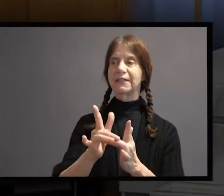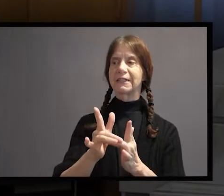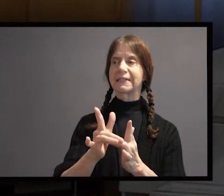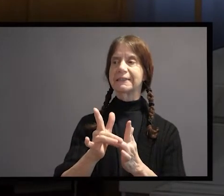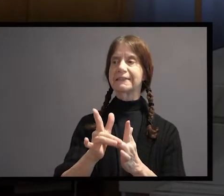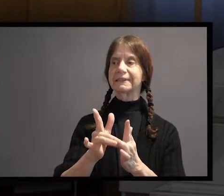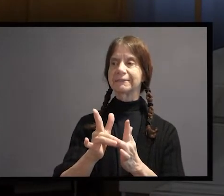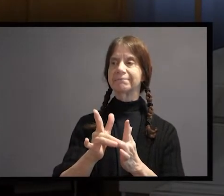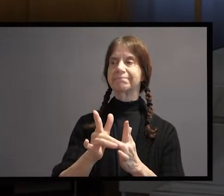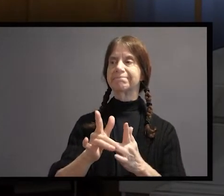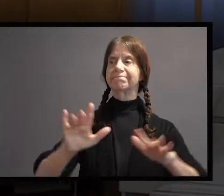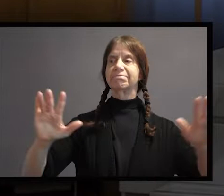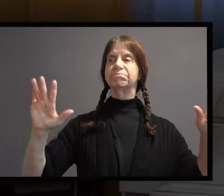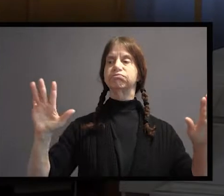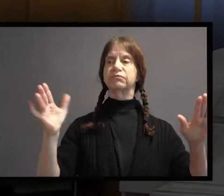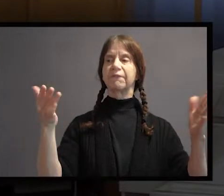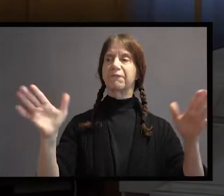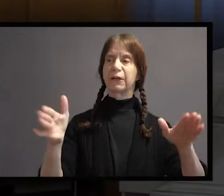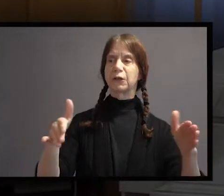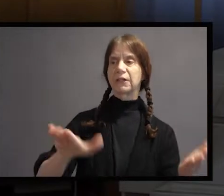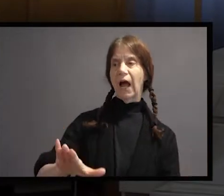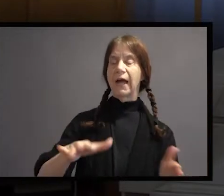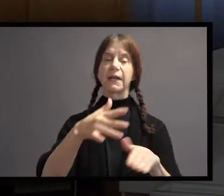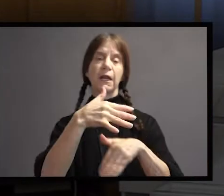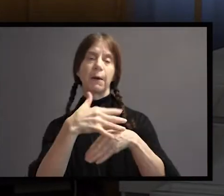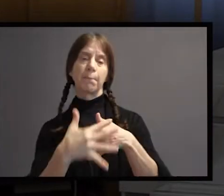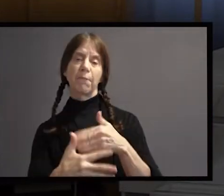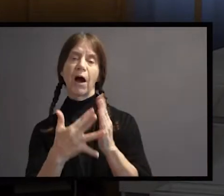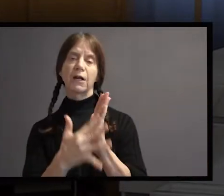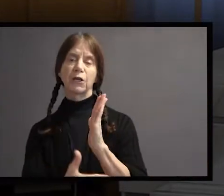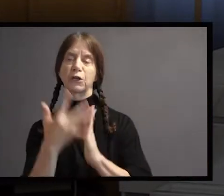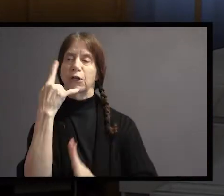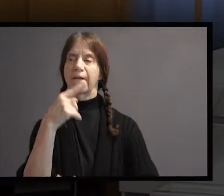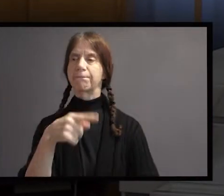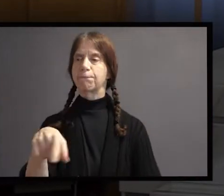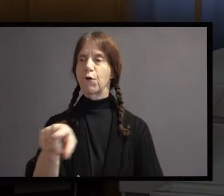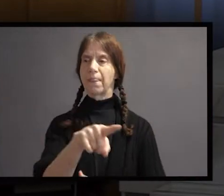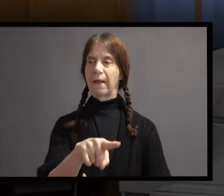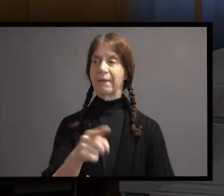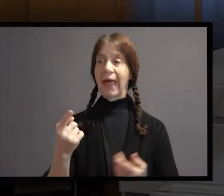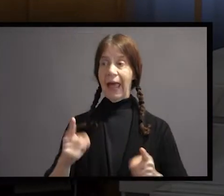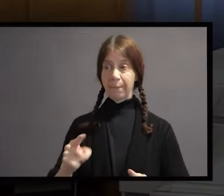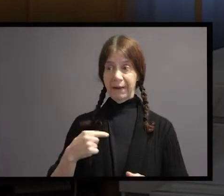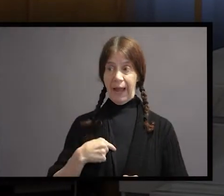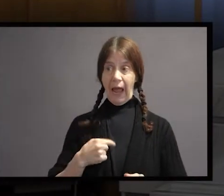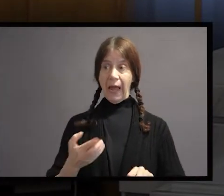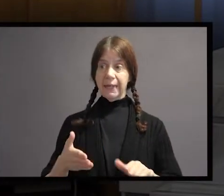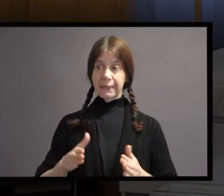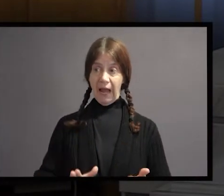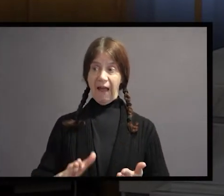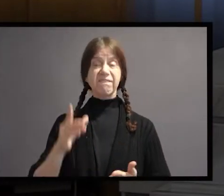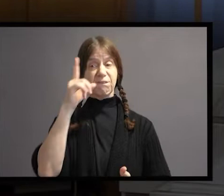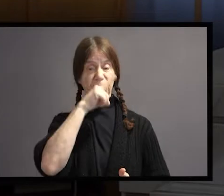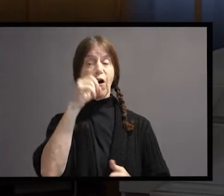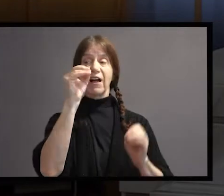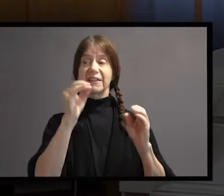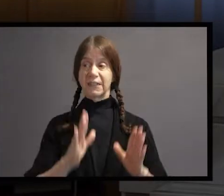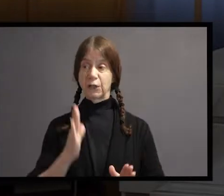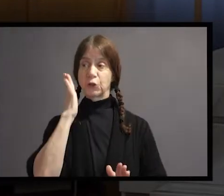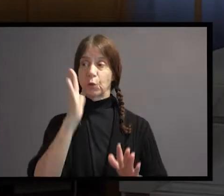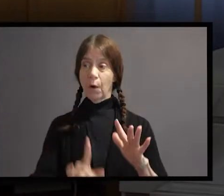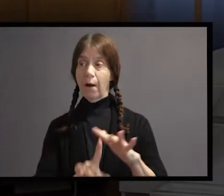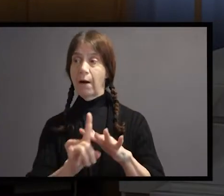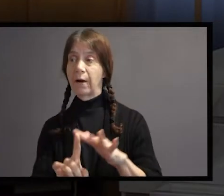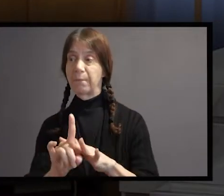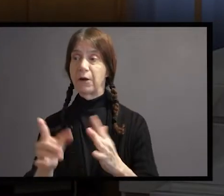obtained with his own blood. I know that after my departure, fierce wolves will come in among you,